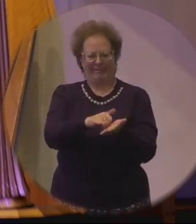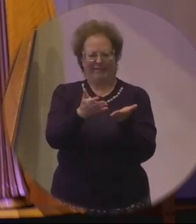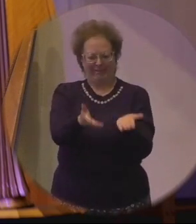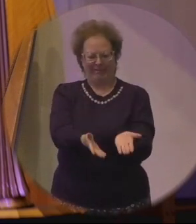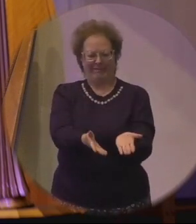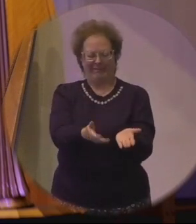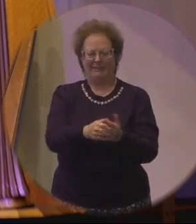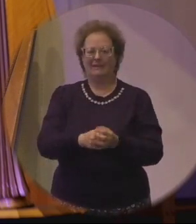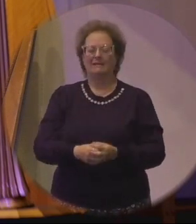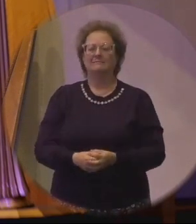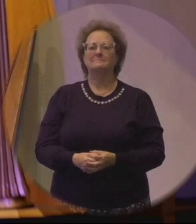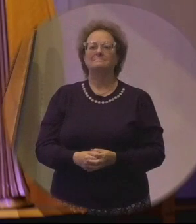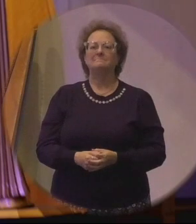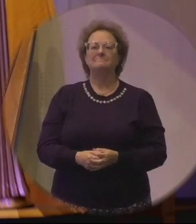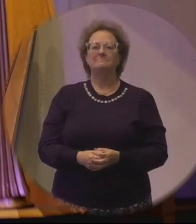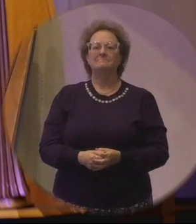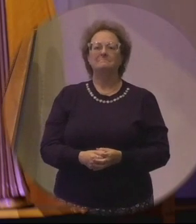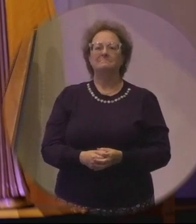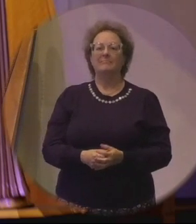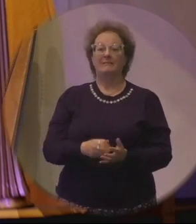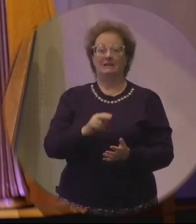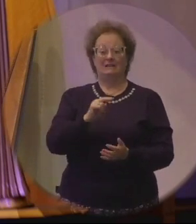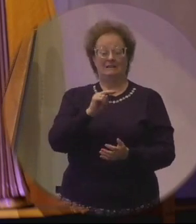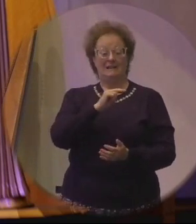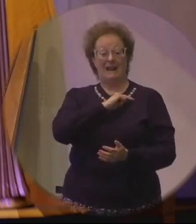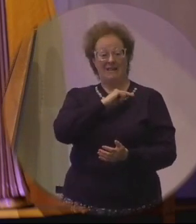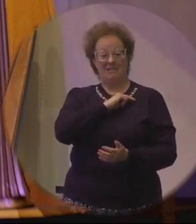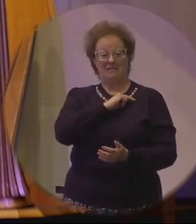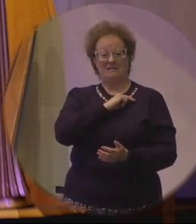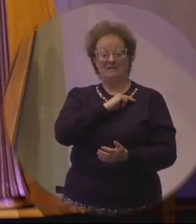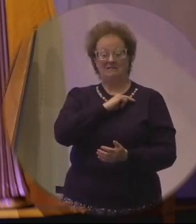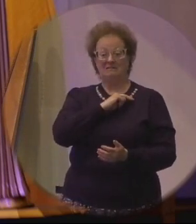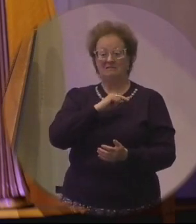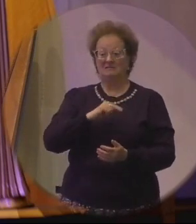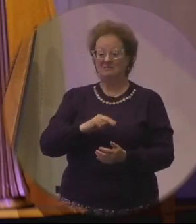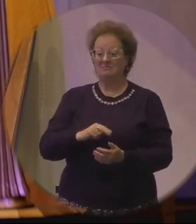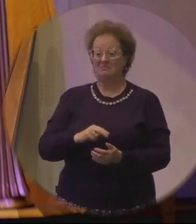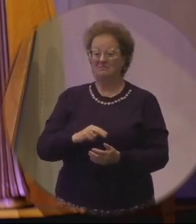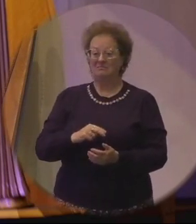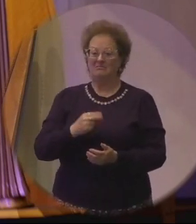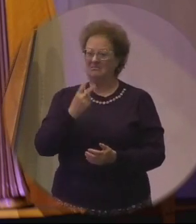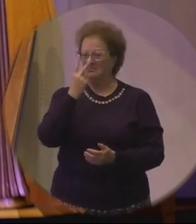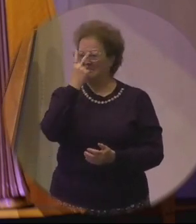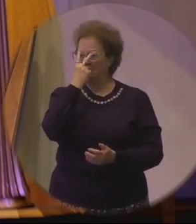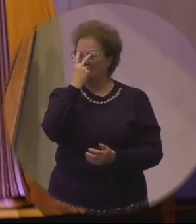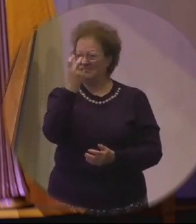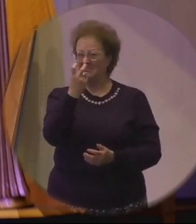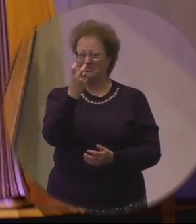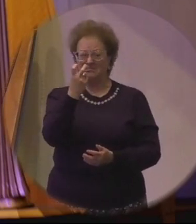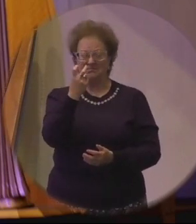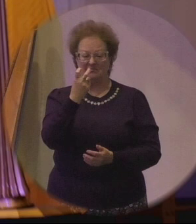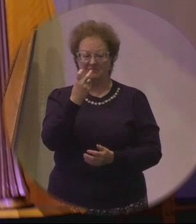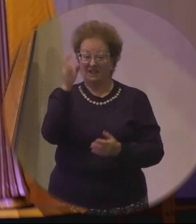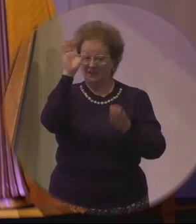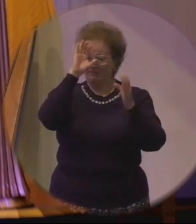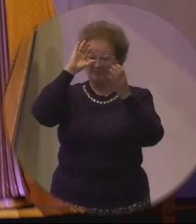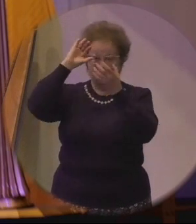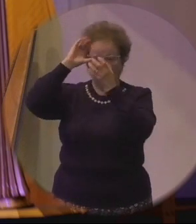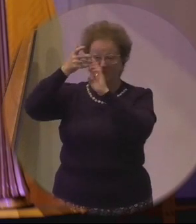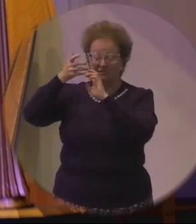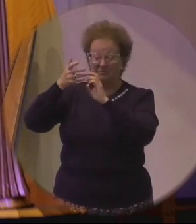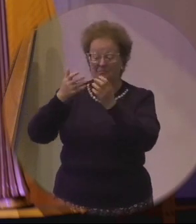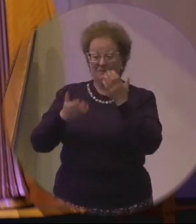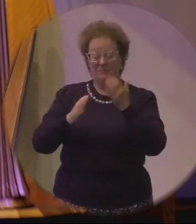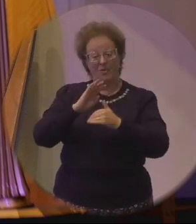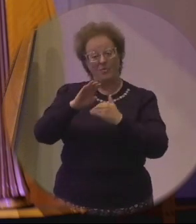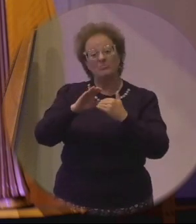Nazareth? Was Nathanael sarcastic, skeptical, confused? Maybe all